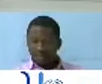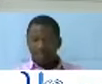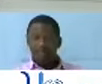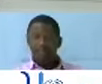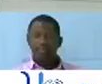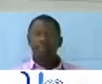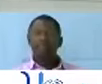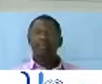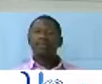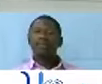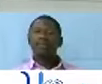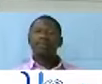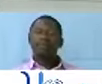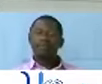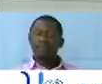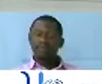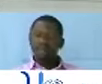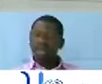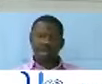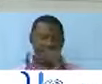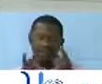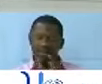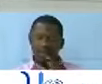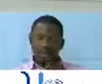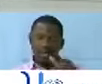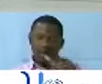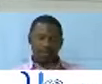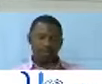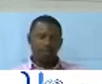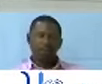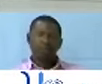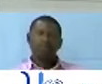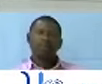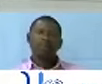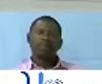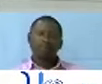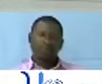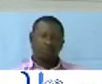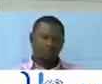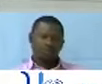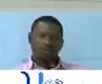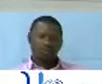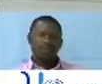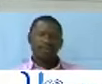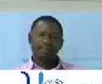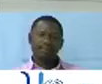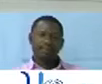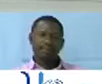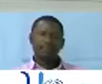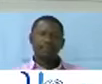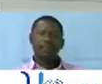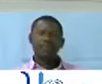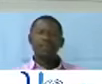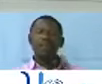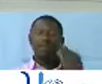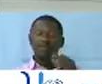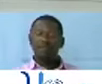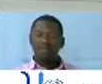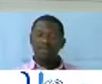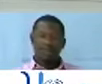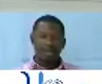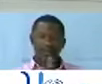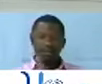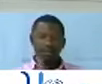group ko fokse rek nga nangou and yi tamen ci yeref yi nga xamne ni ñom lay depo ci mbotay gogu even if it's against your economic